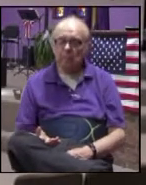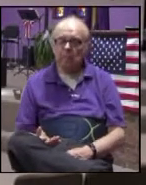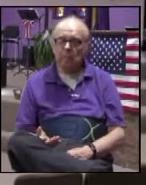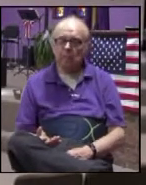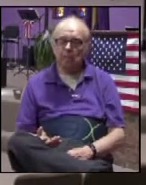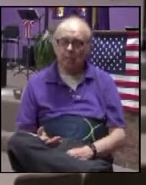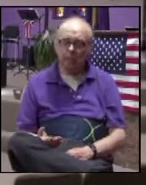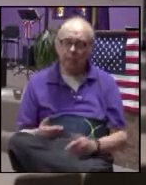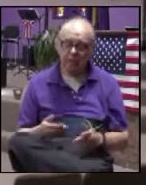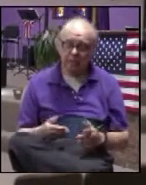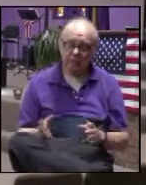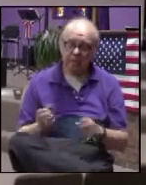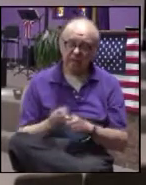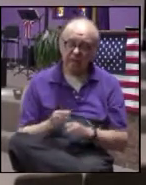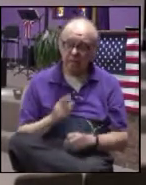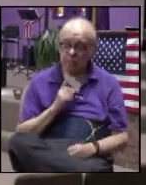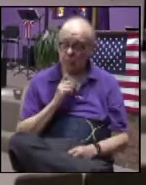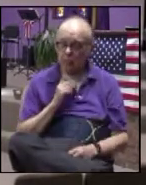but let's get real.